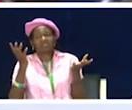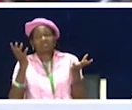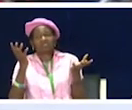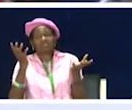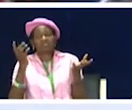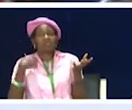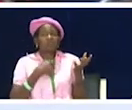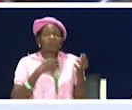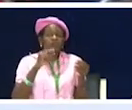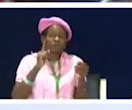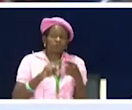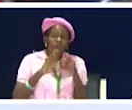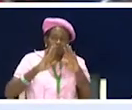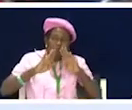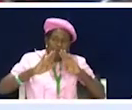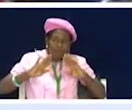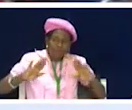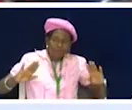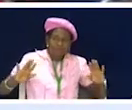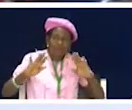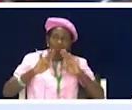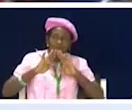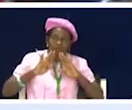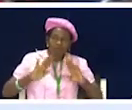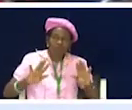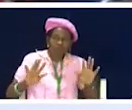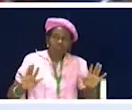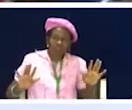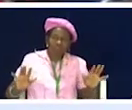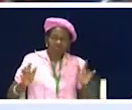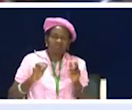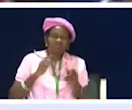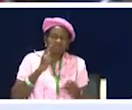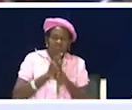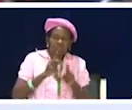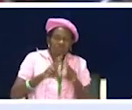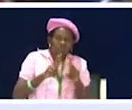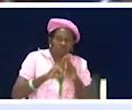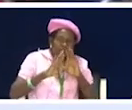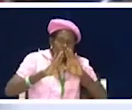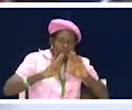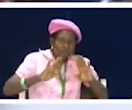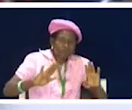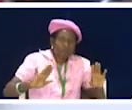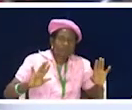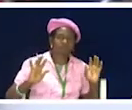we're to be doves, just little doves.